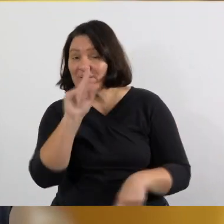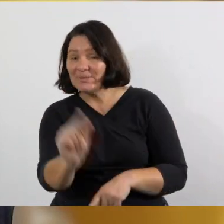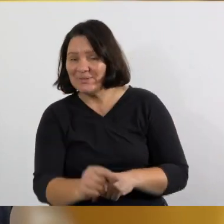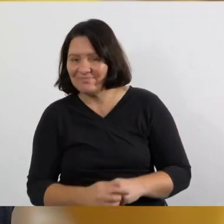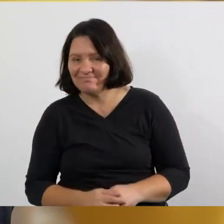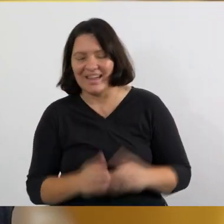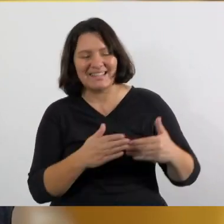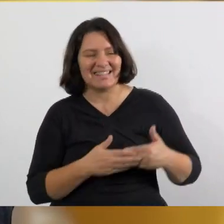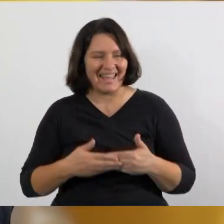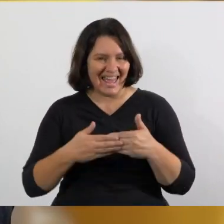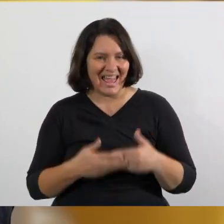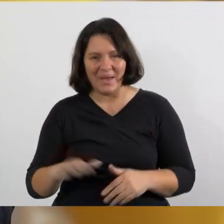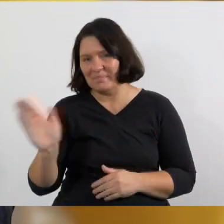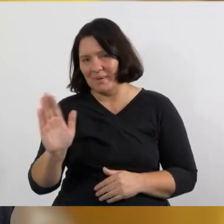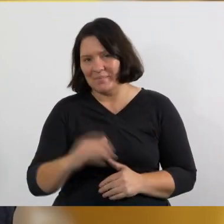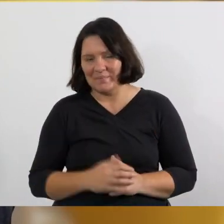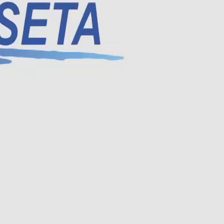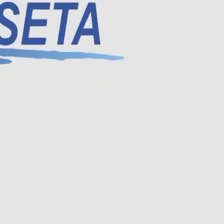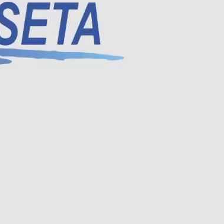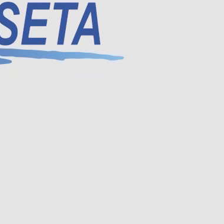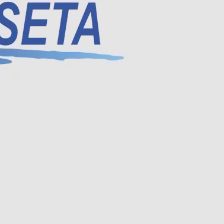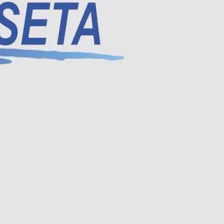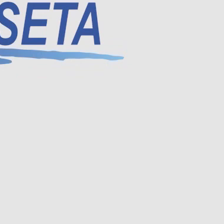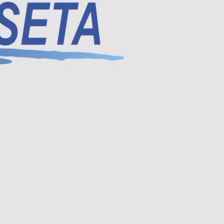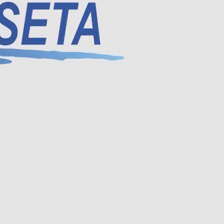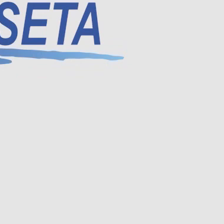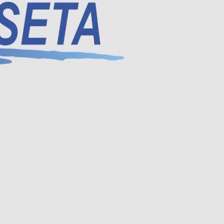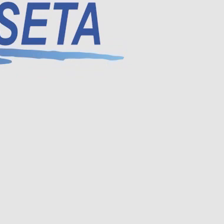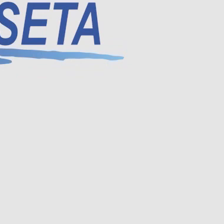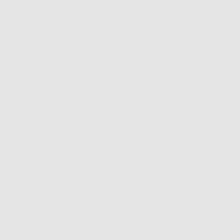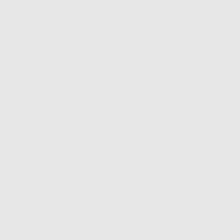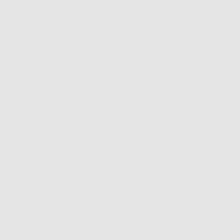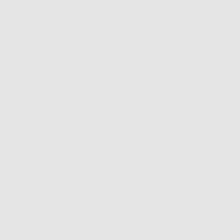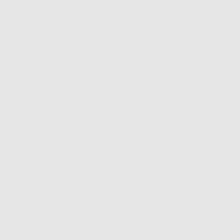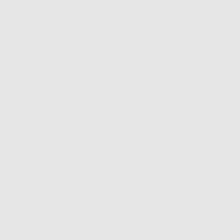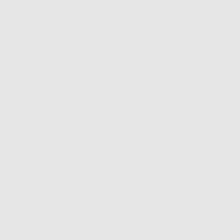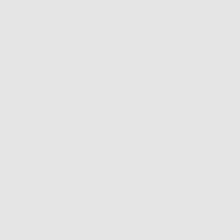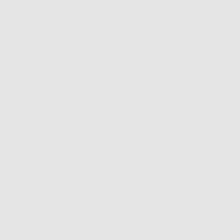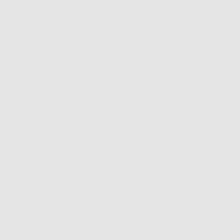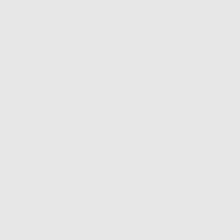to see you again. Take good care and goodbye.